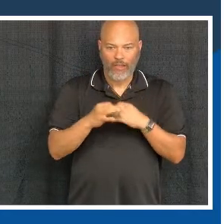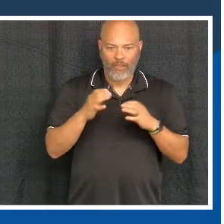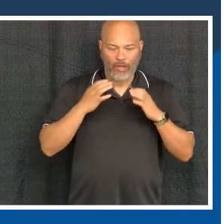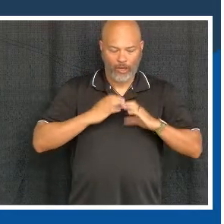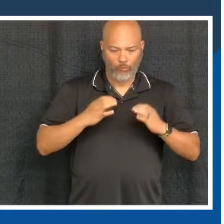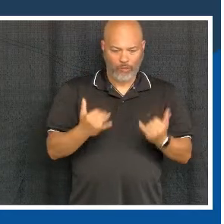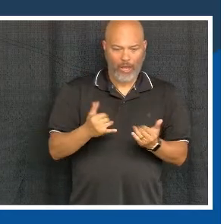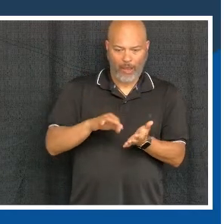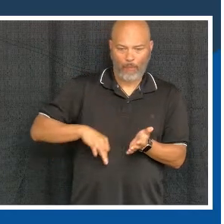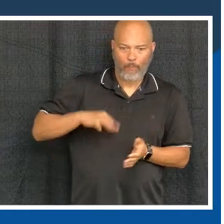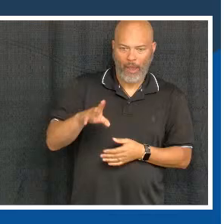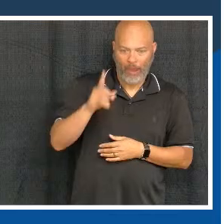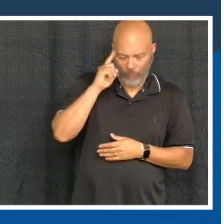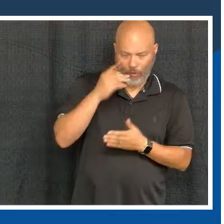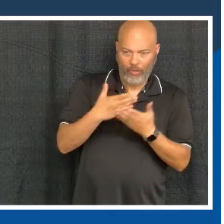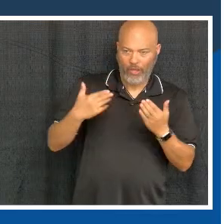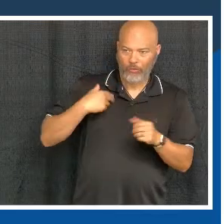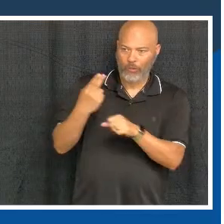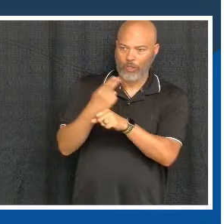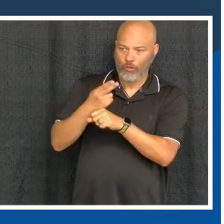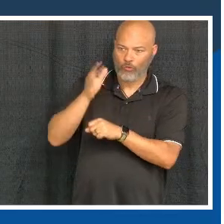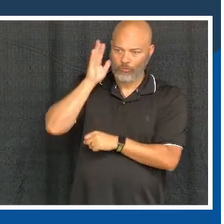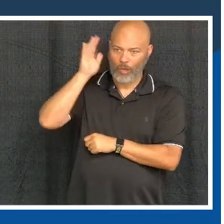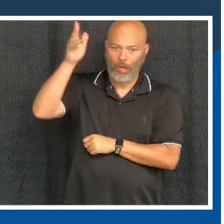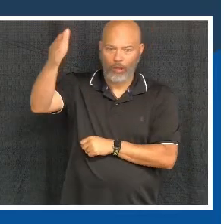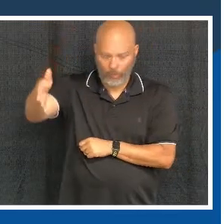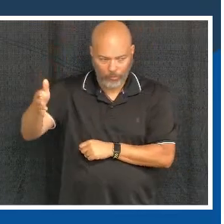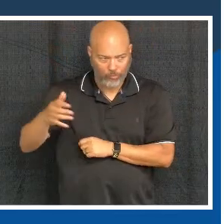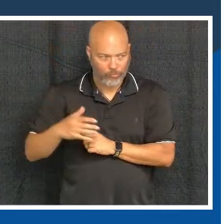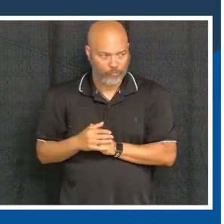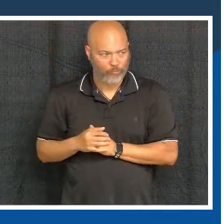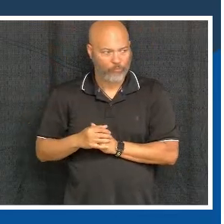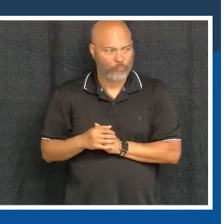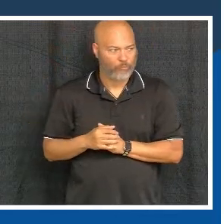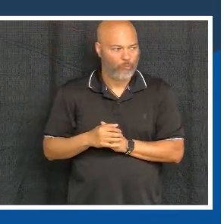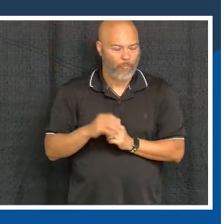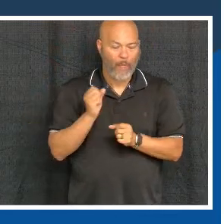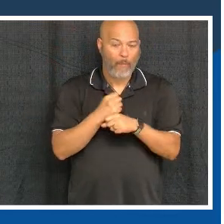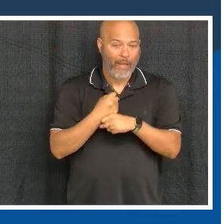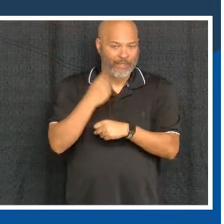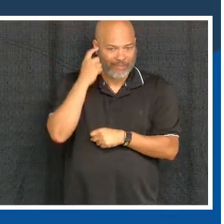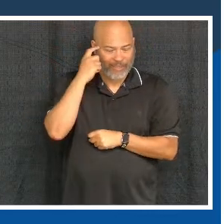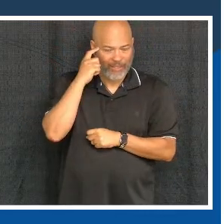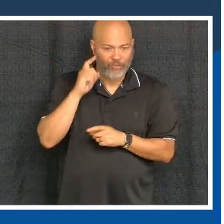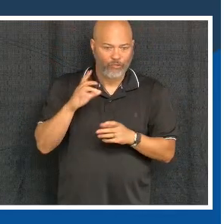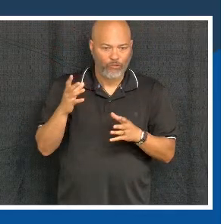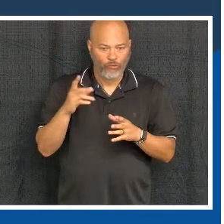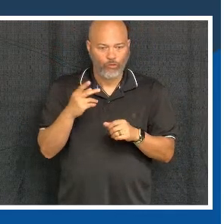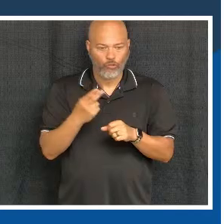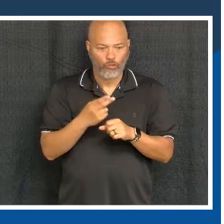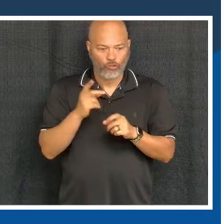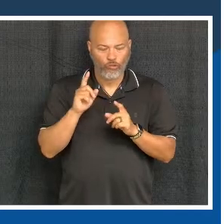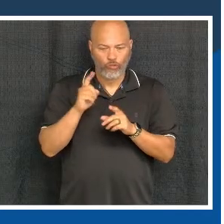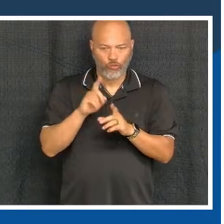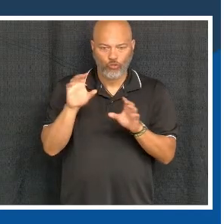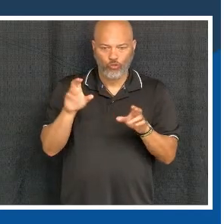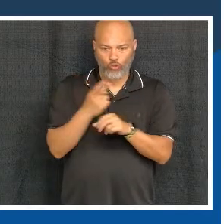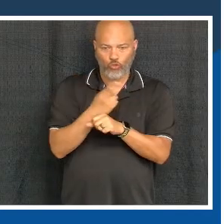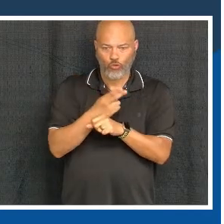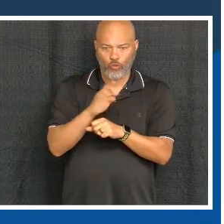today paying for products that we use 30 years down the road. So it does make sense to go to the market as